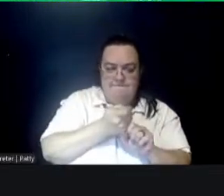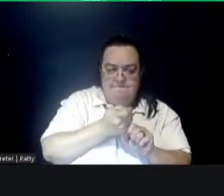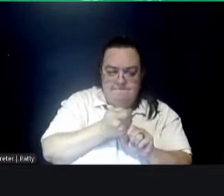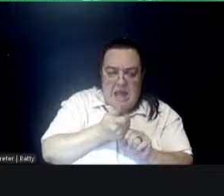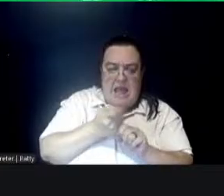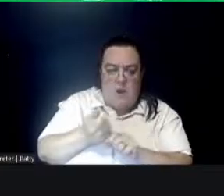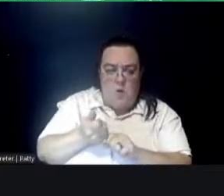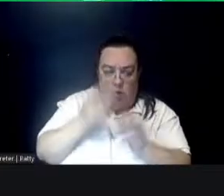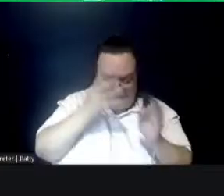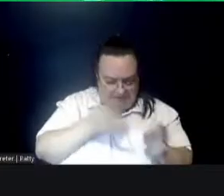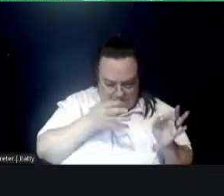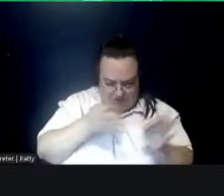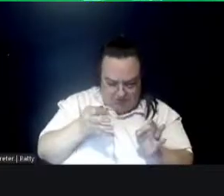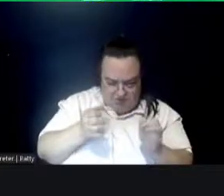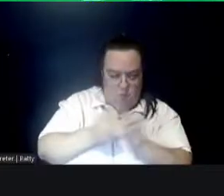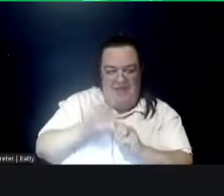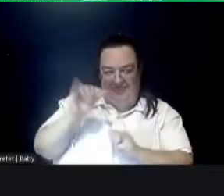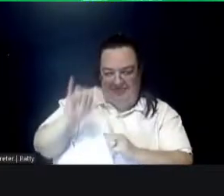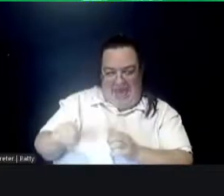mind.